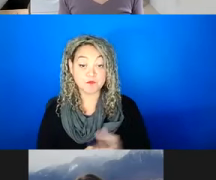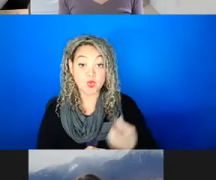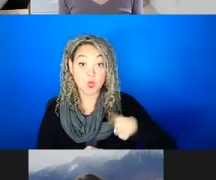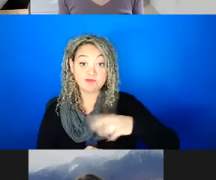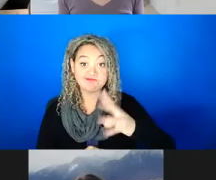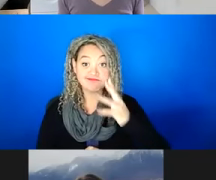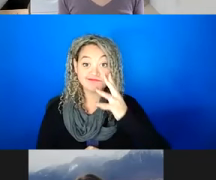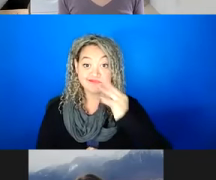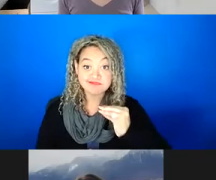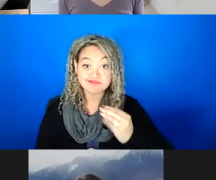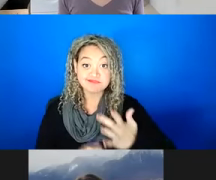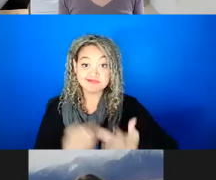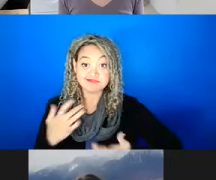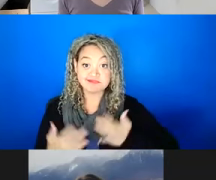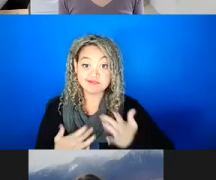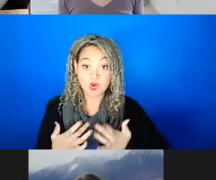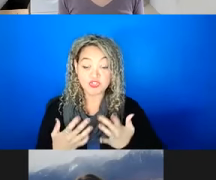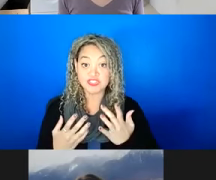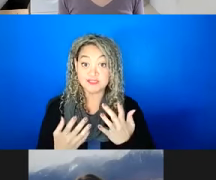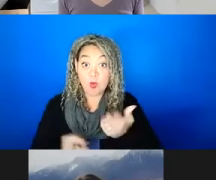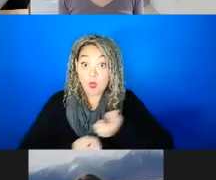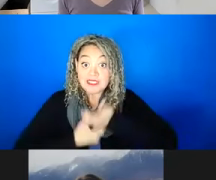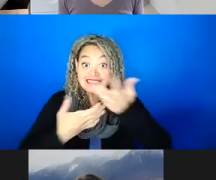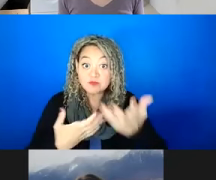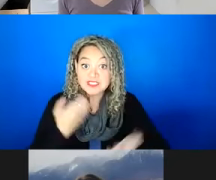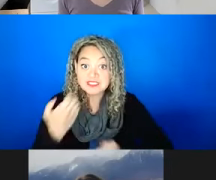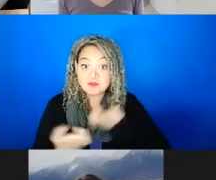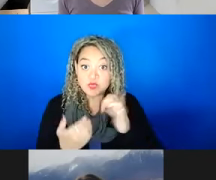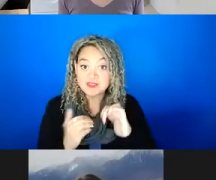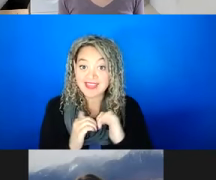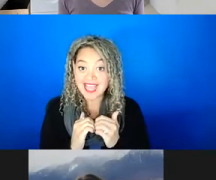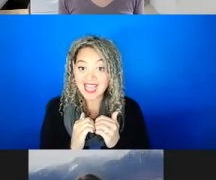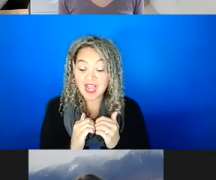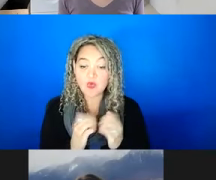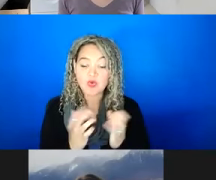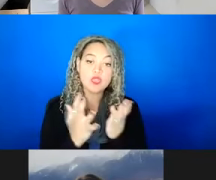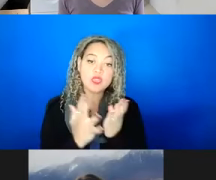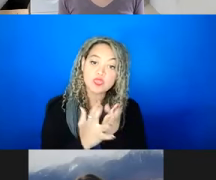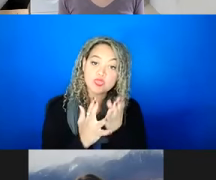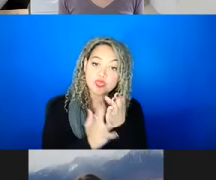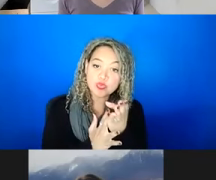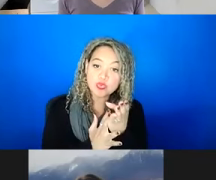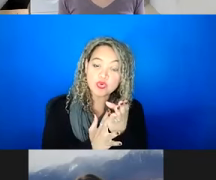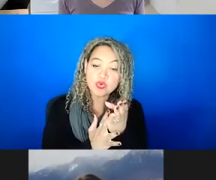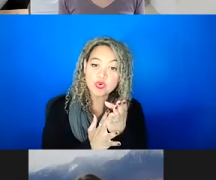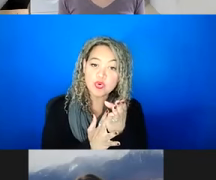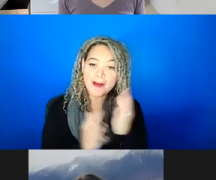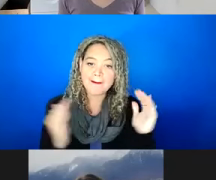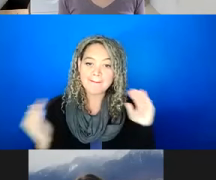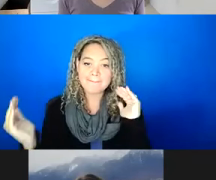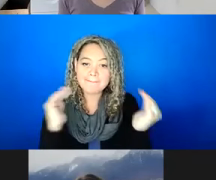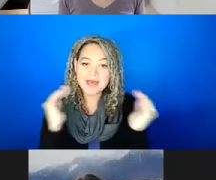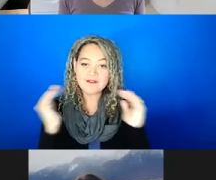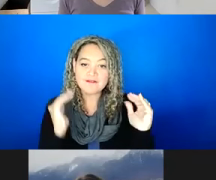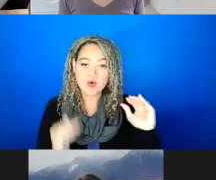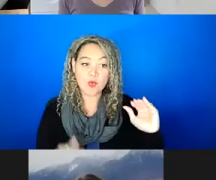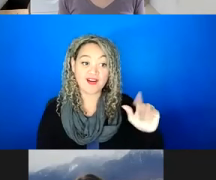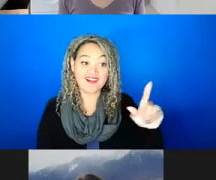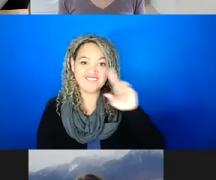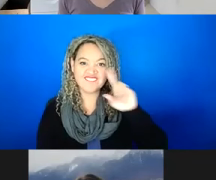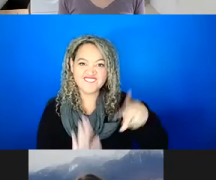emotion or express it often through metaphors, like parting is